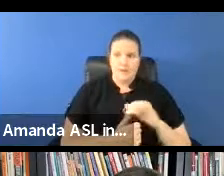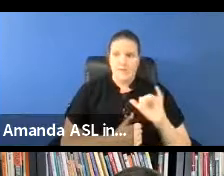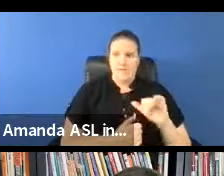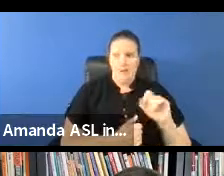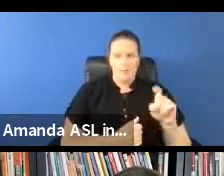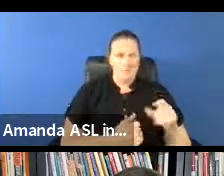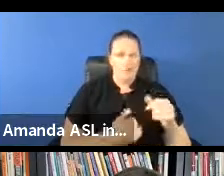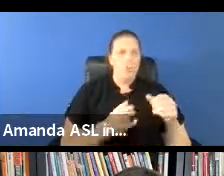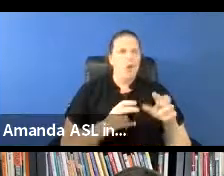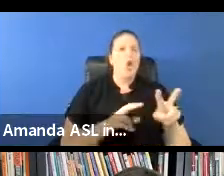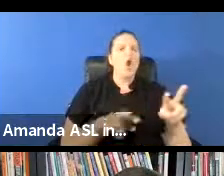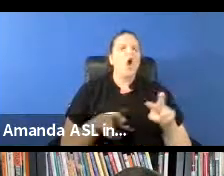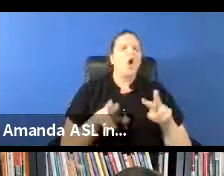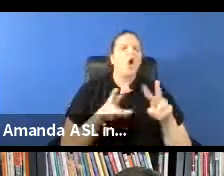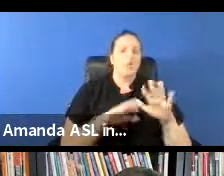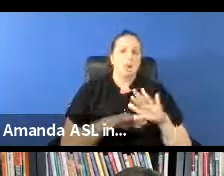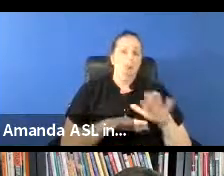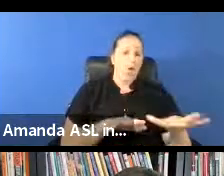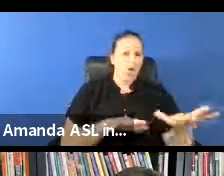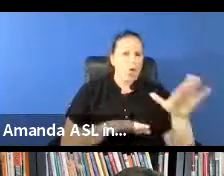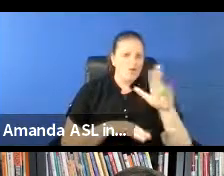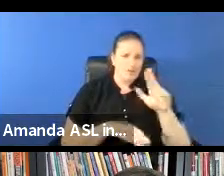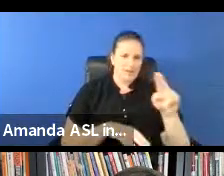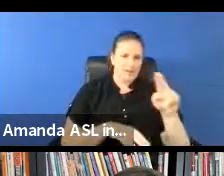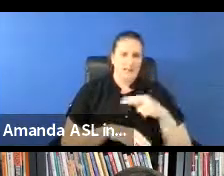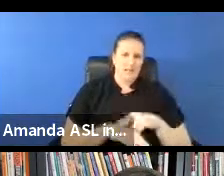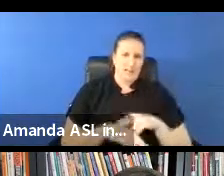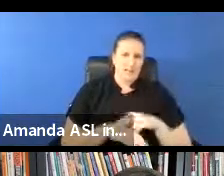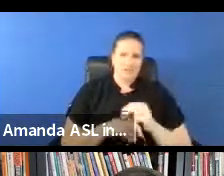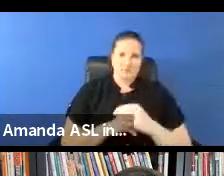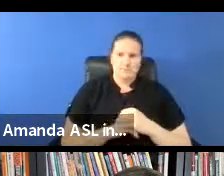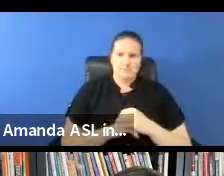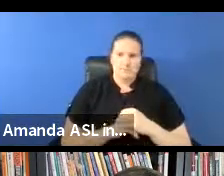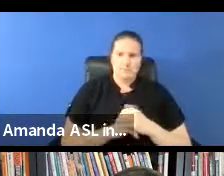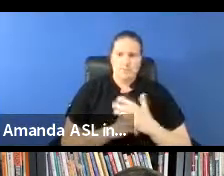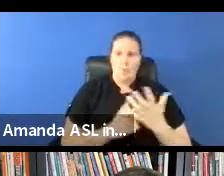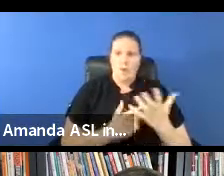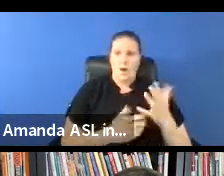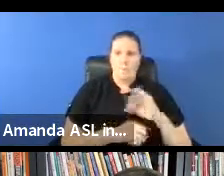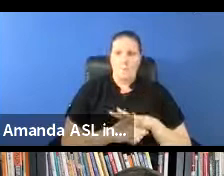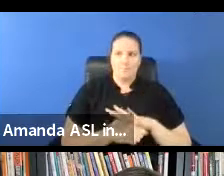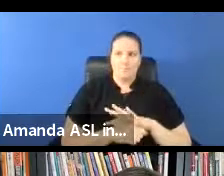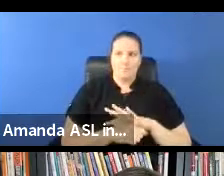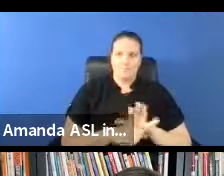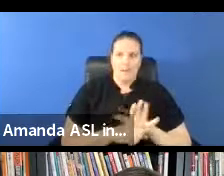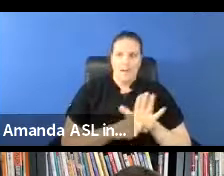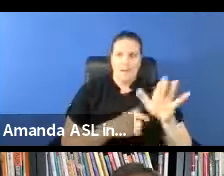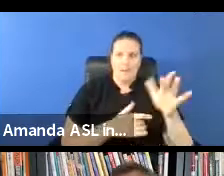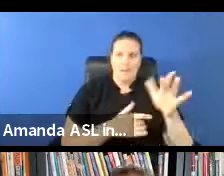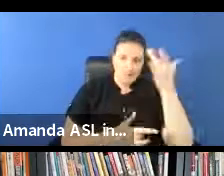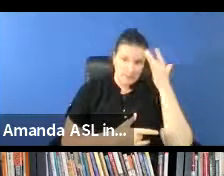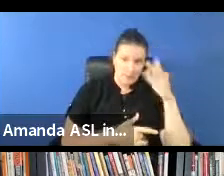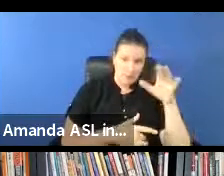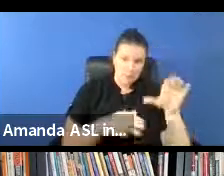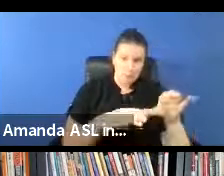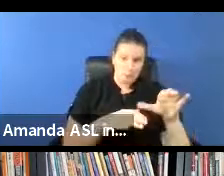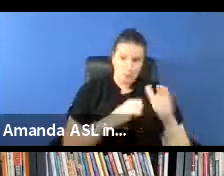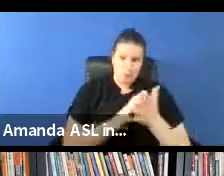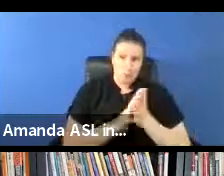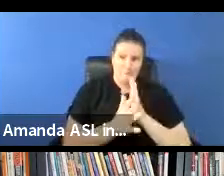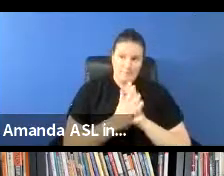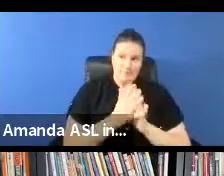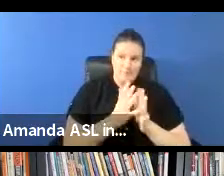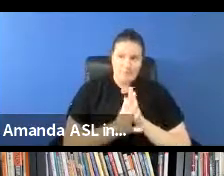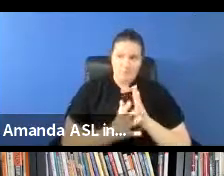at nationally about what did the pandemic do to the traffic is